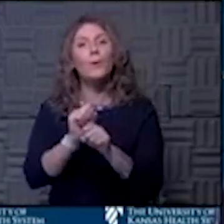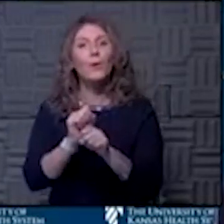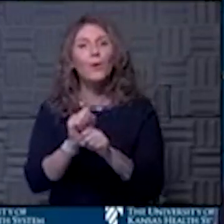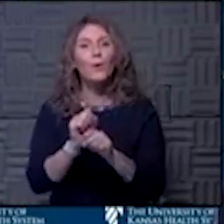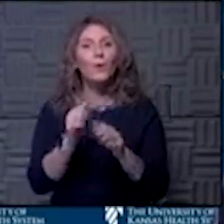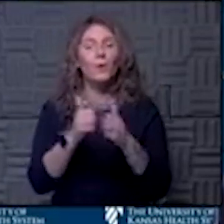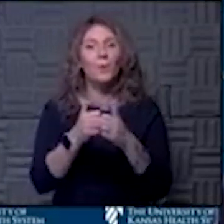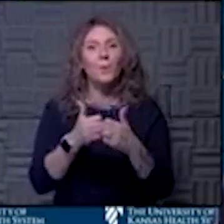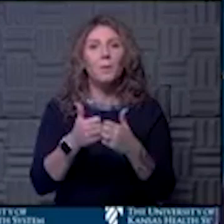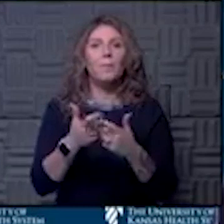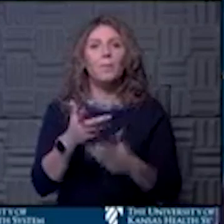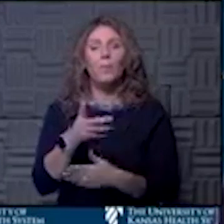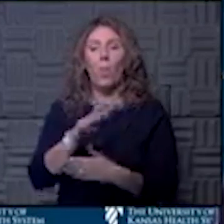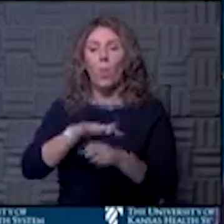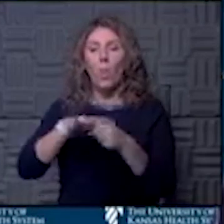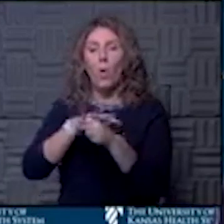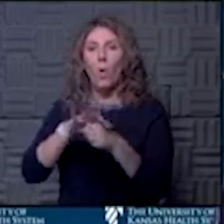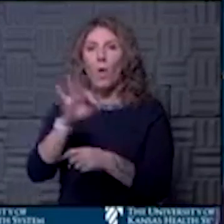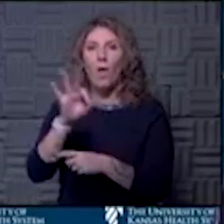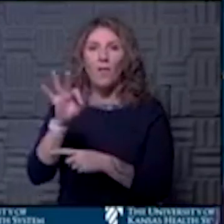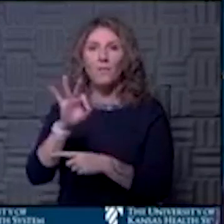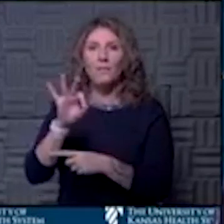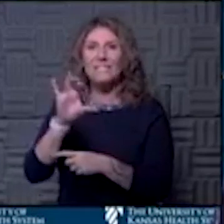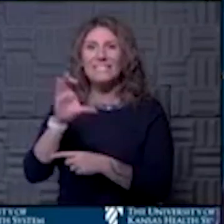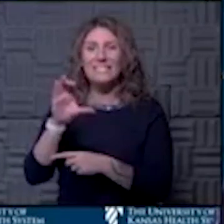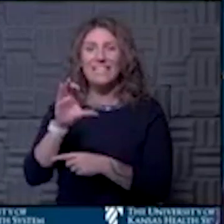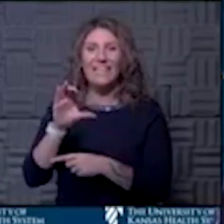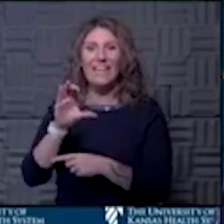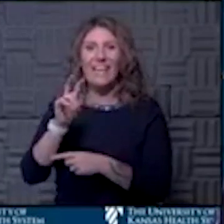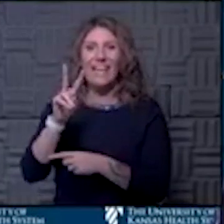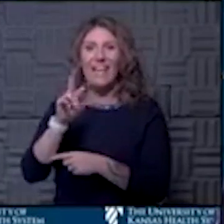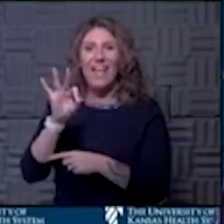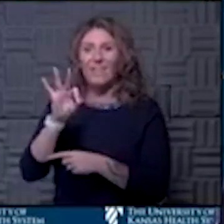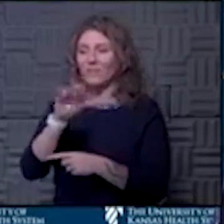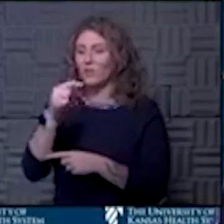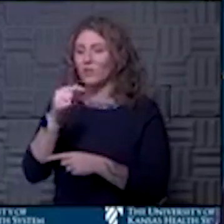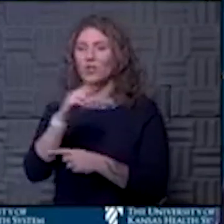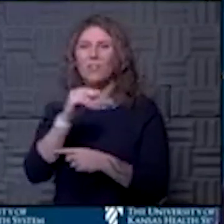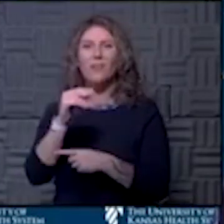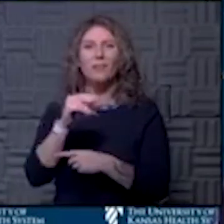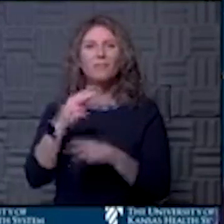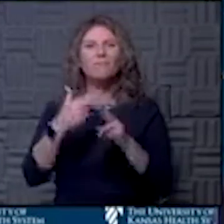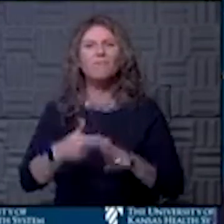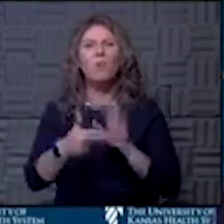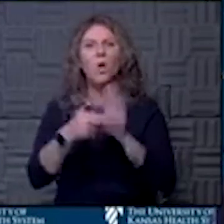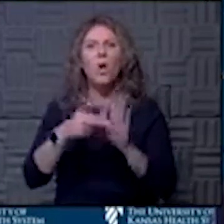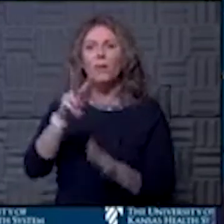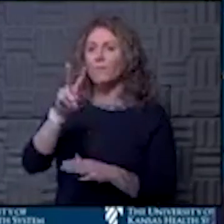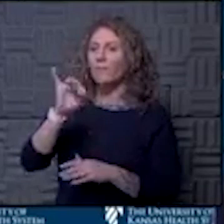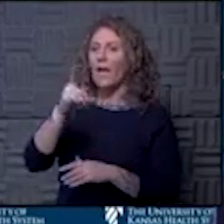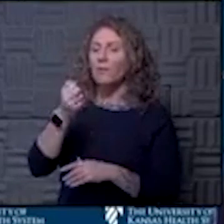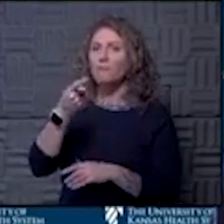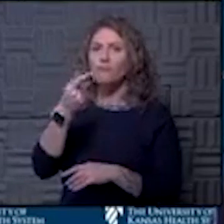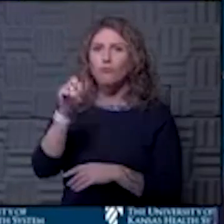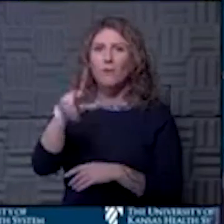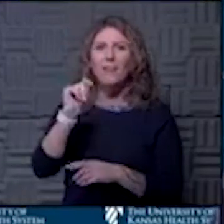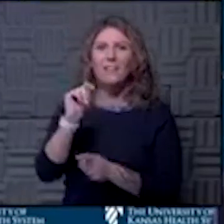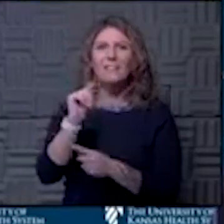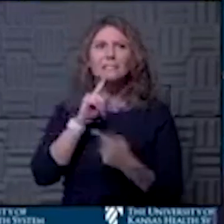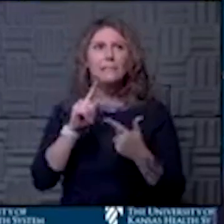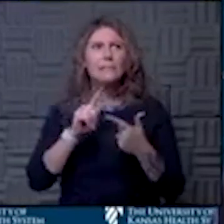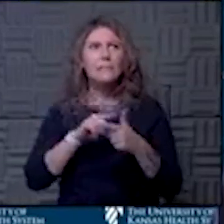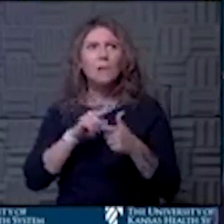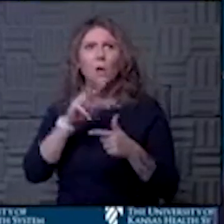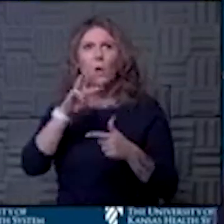a local FQHC called Vibrant, and we've already done over 1,000 tests for Vibrant, which serves Wyandotte County